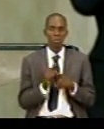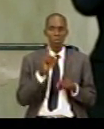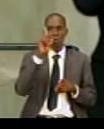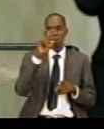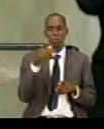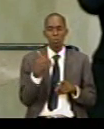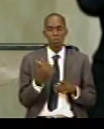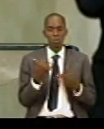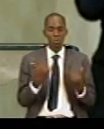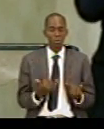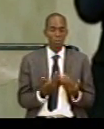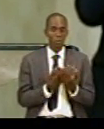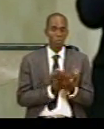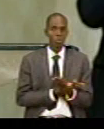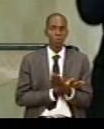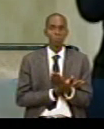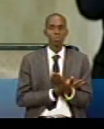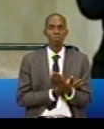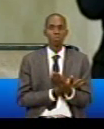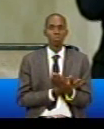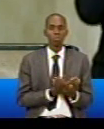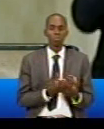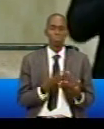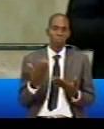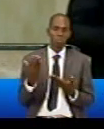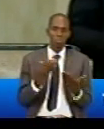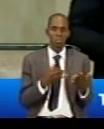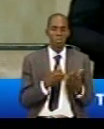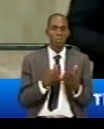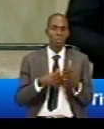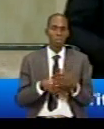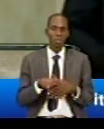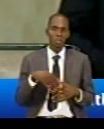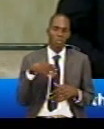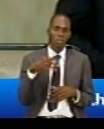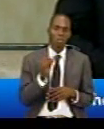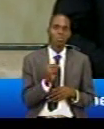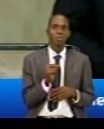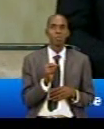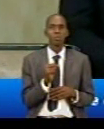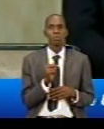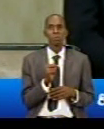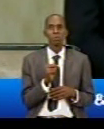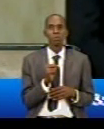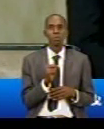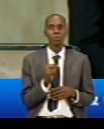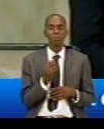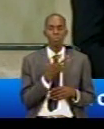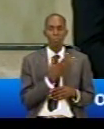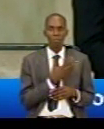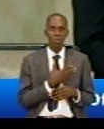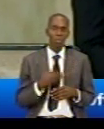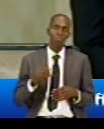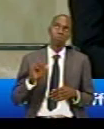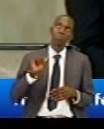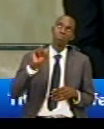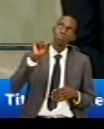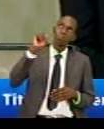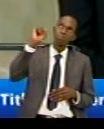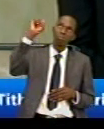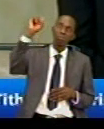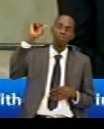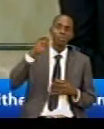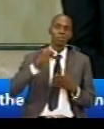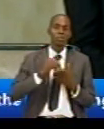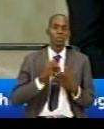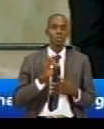morning, open your bag, your purses, put your hands into your pockets, and